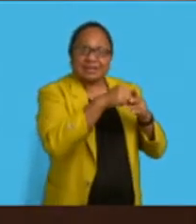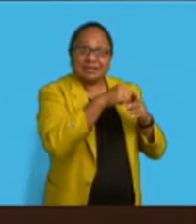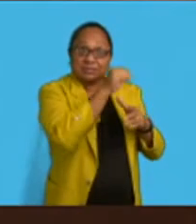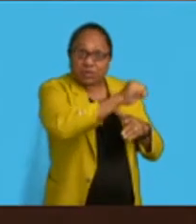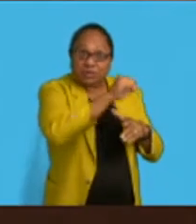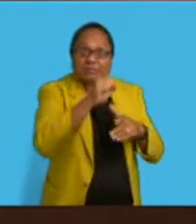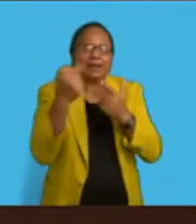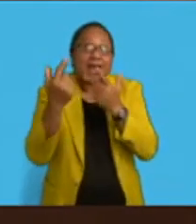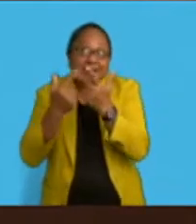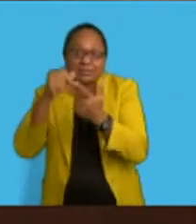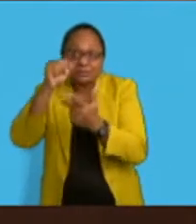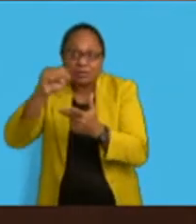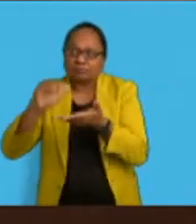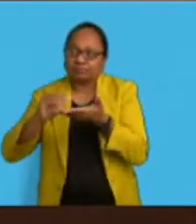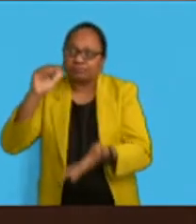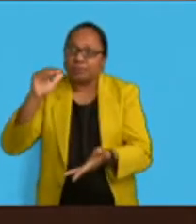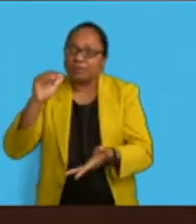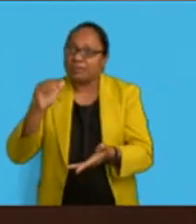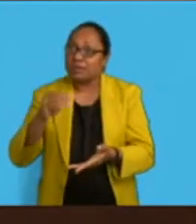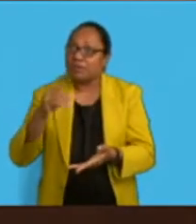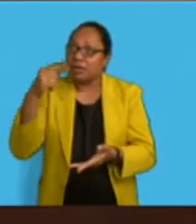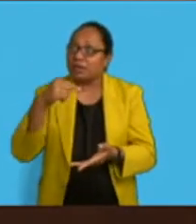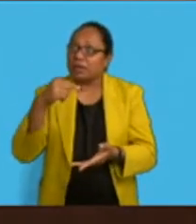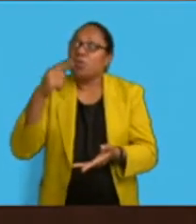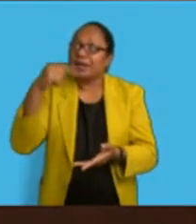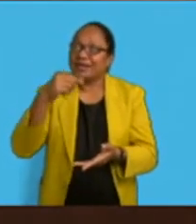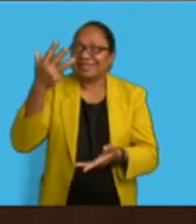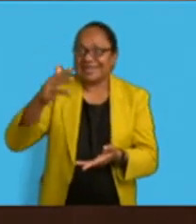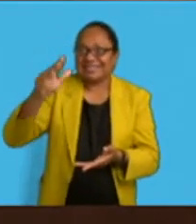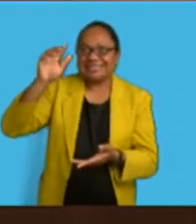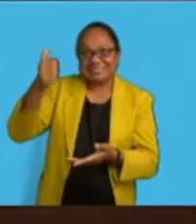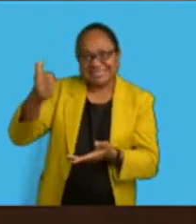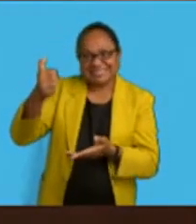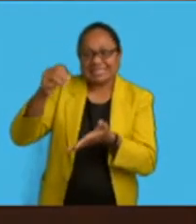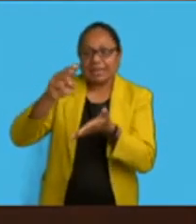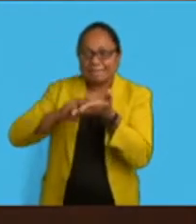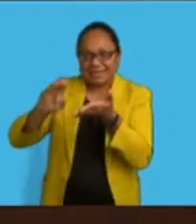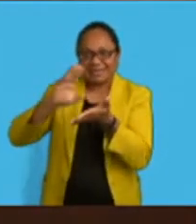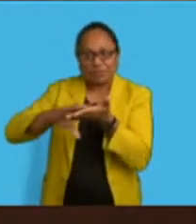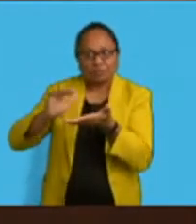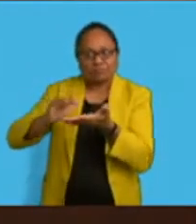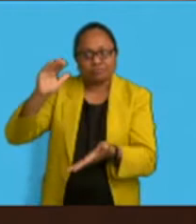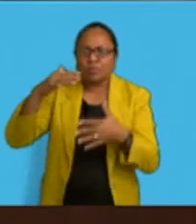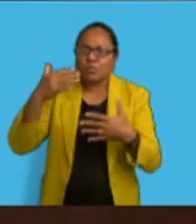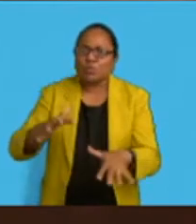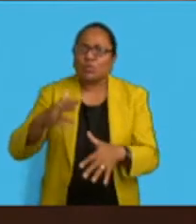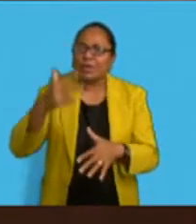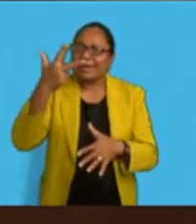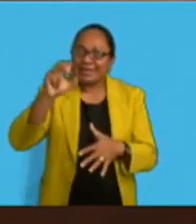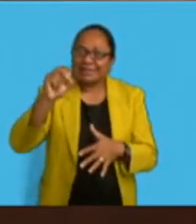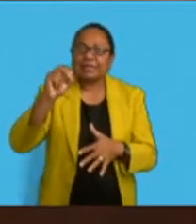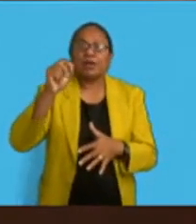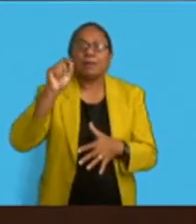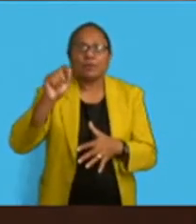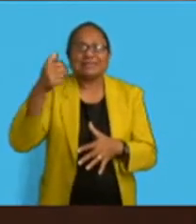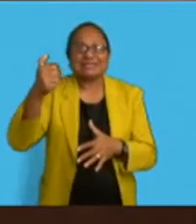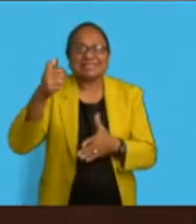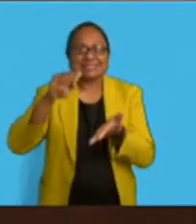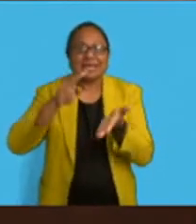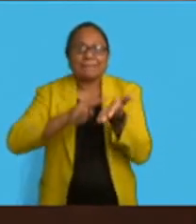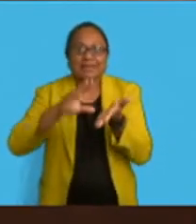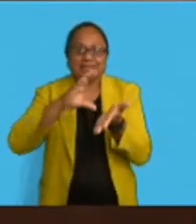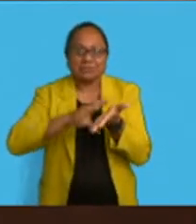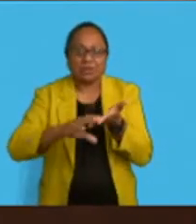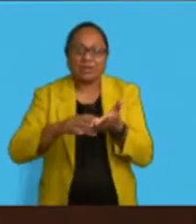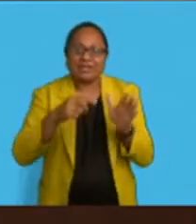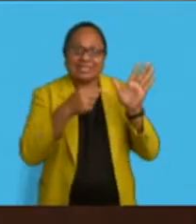from $115.4 million to $196 million. This is an increase of around $80.6 million. Madam Speaker,